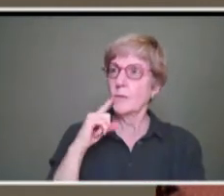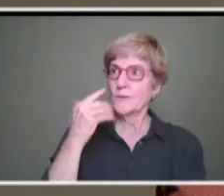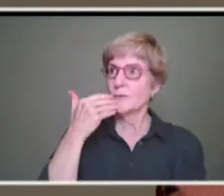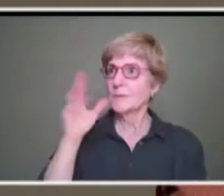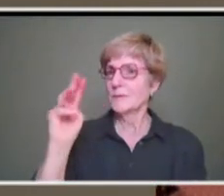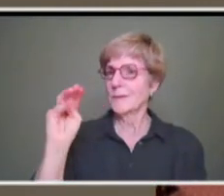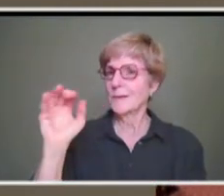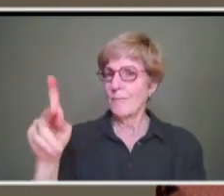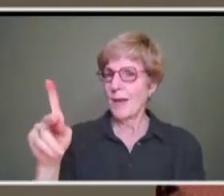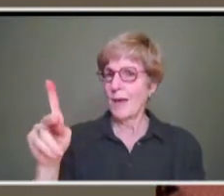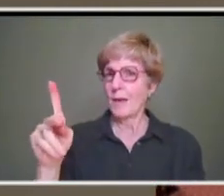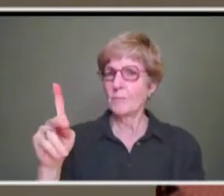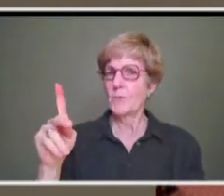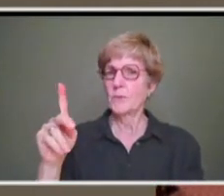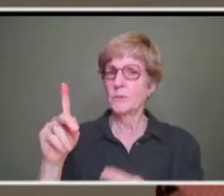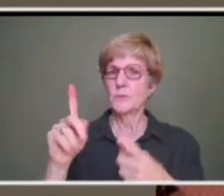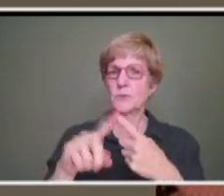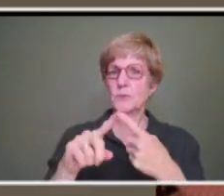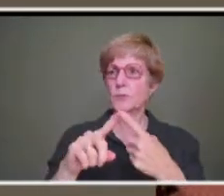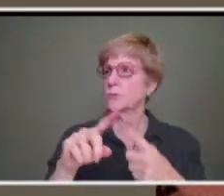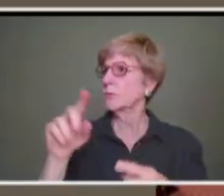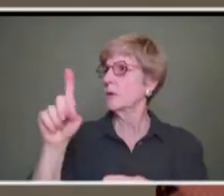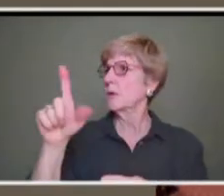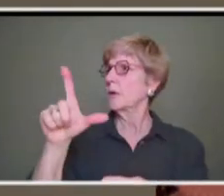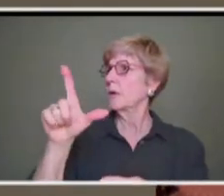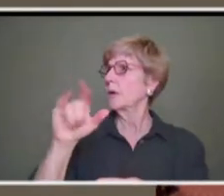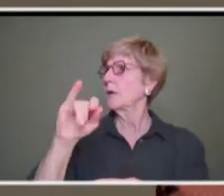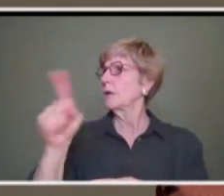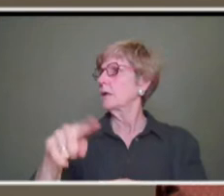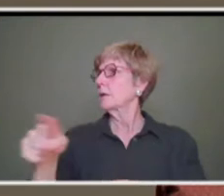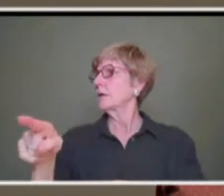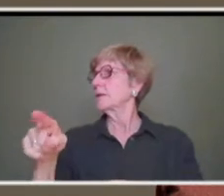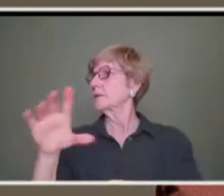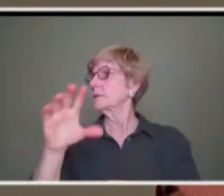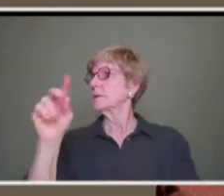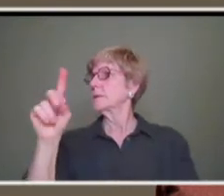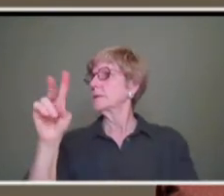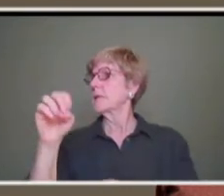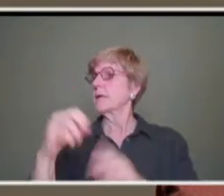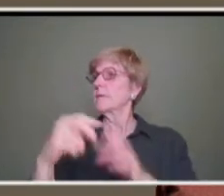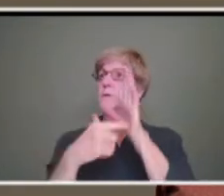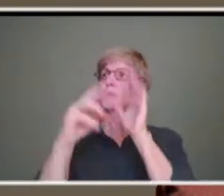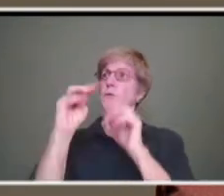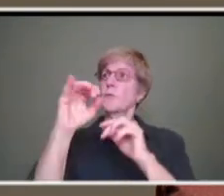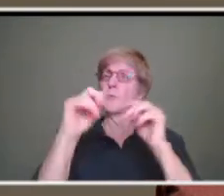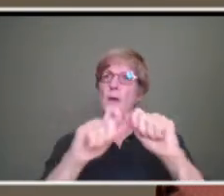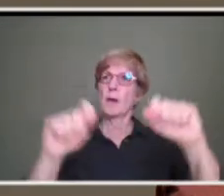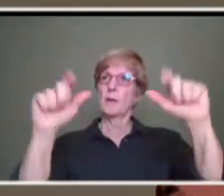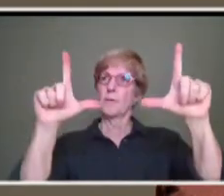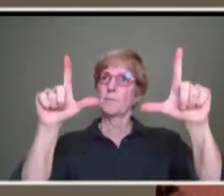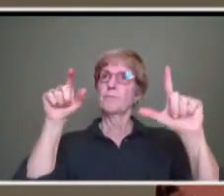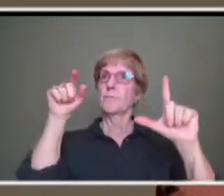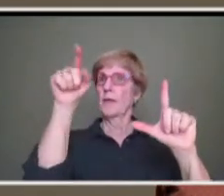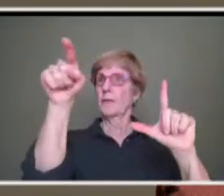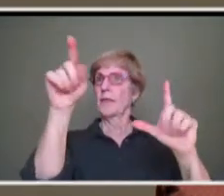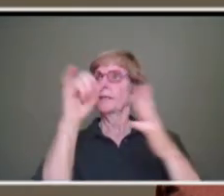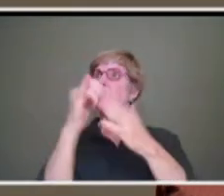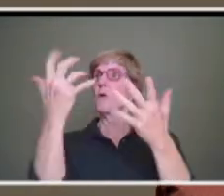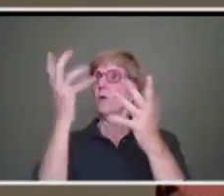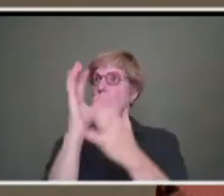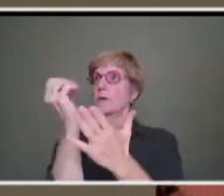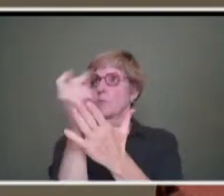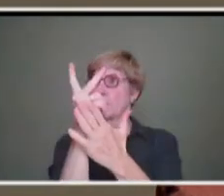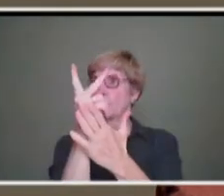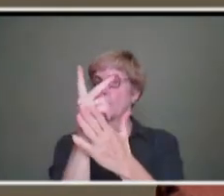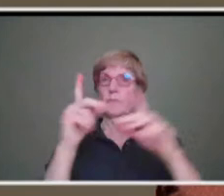to to Liz and to Dave if you can show that map of the pending and approved rezonings